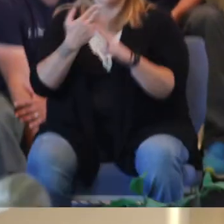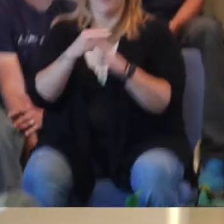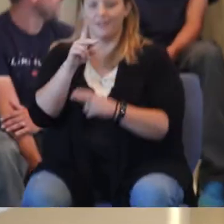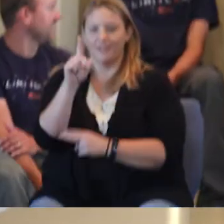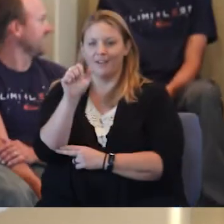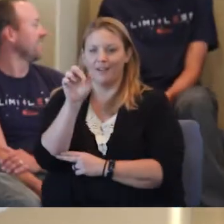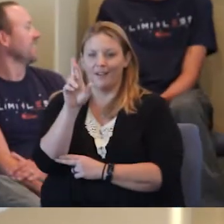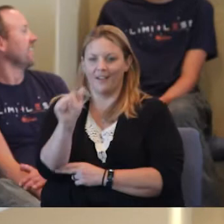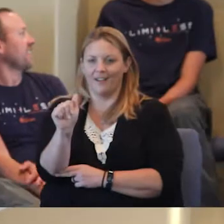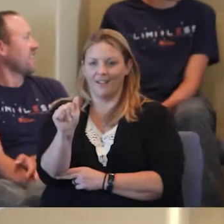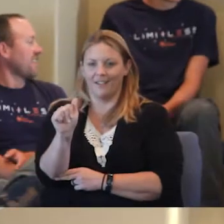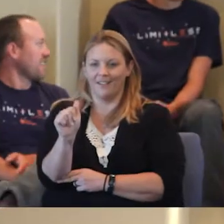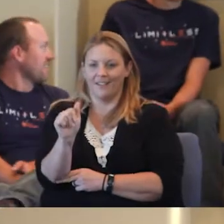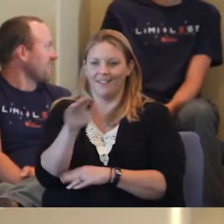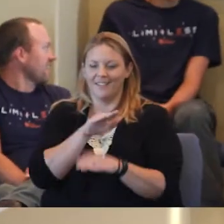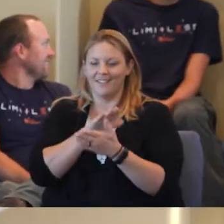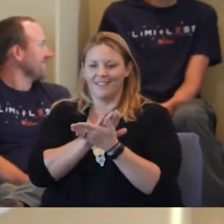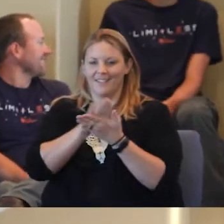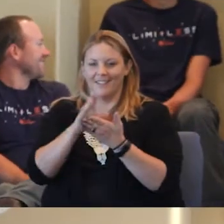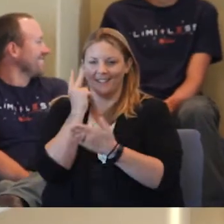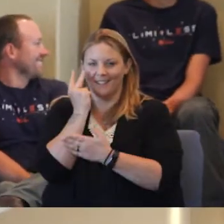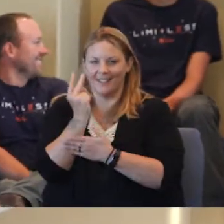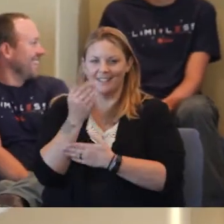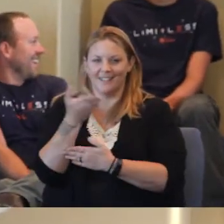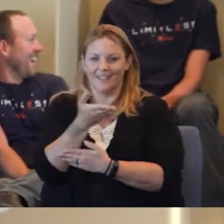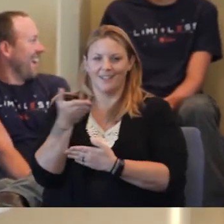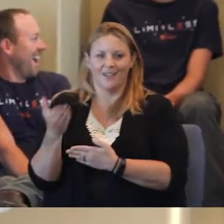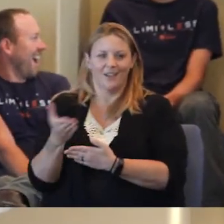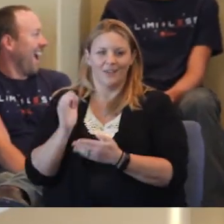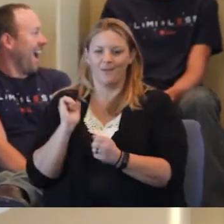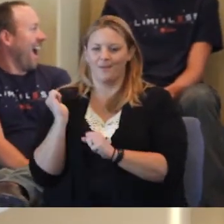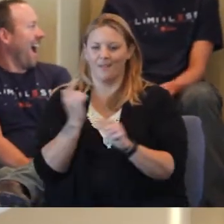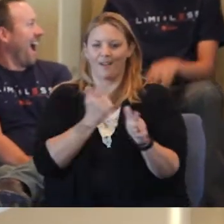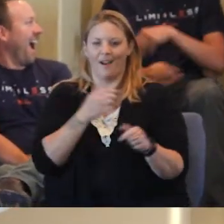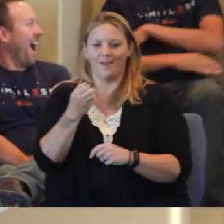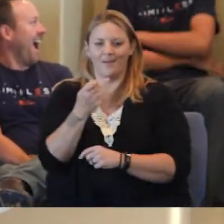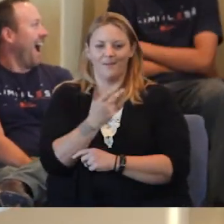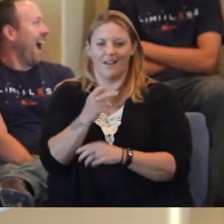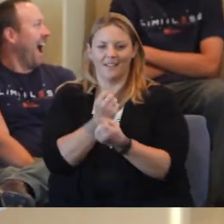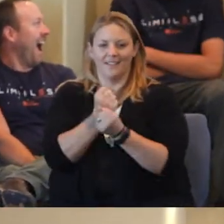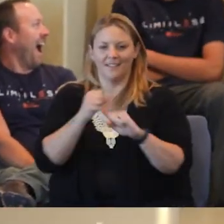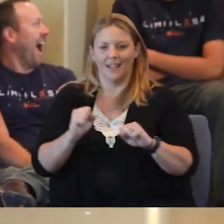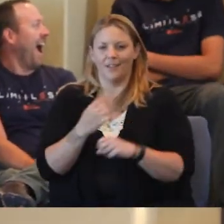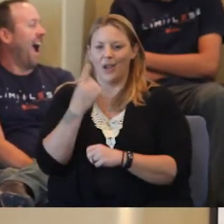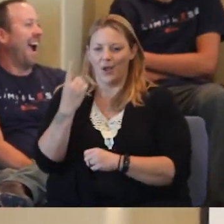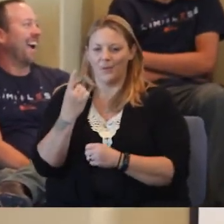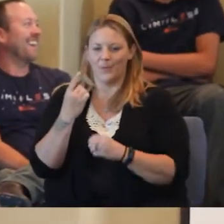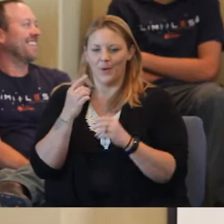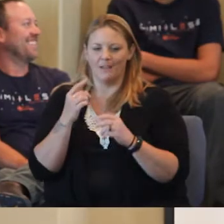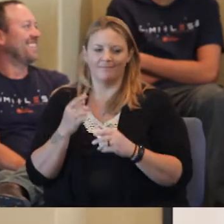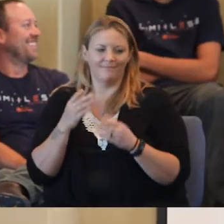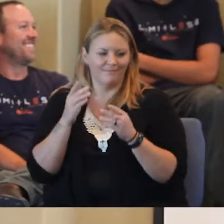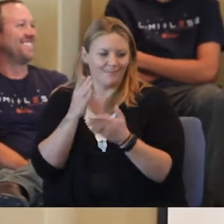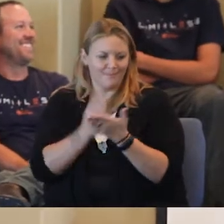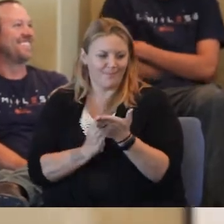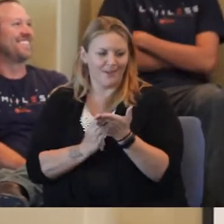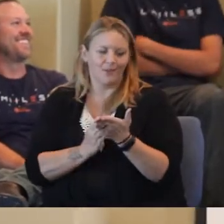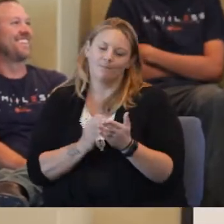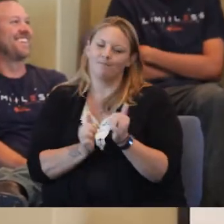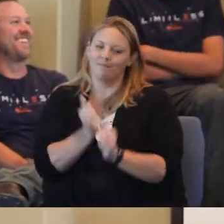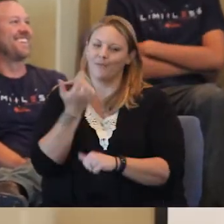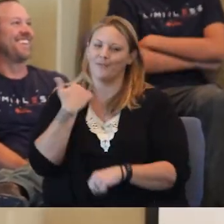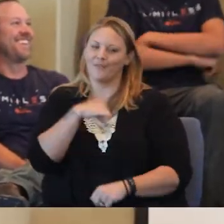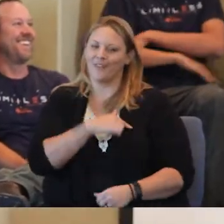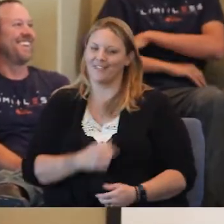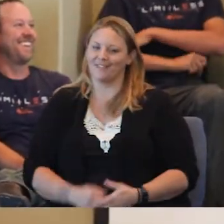Hi, everybody. I'm Cara. Nice to see you. We made it back safely and in one piece. Most of us.